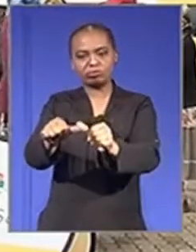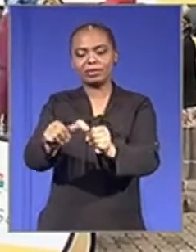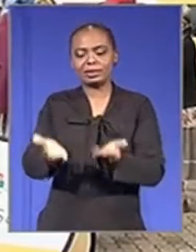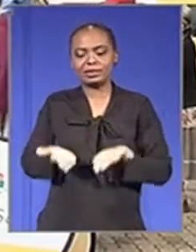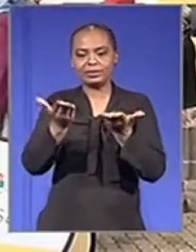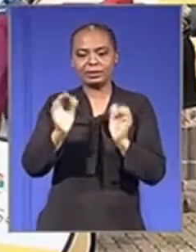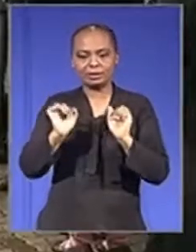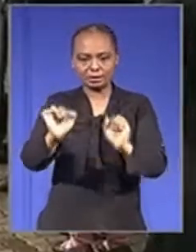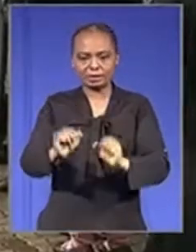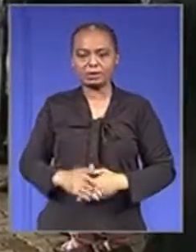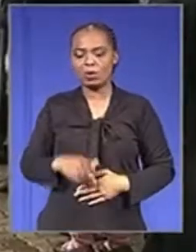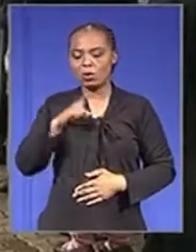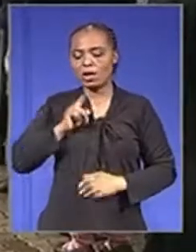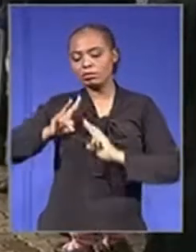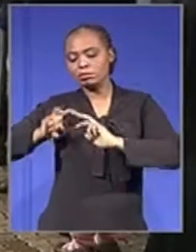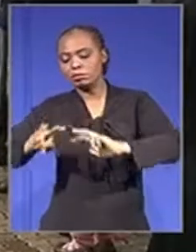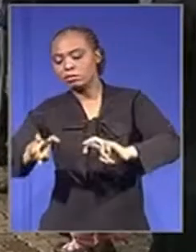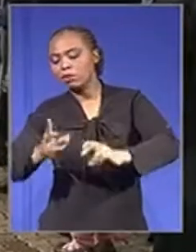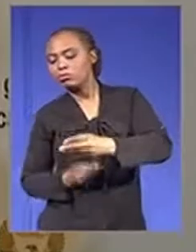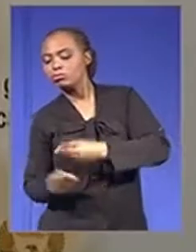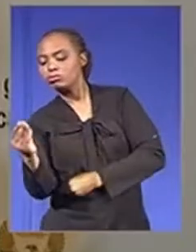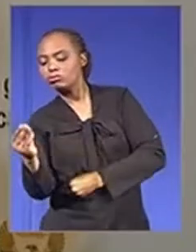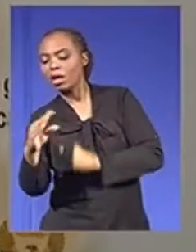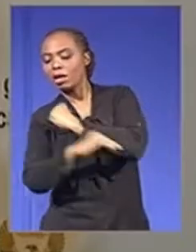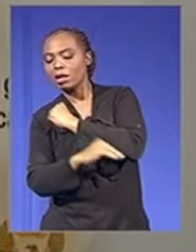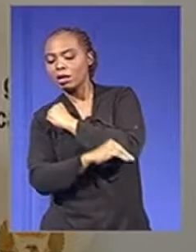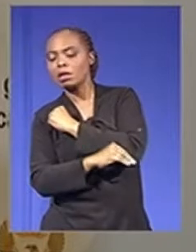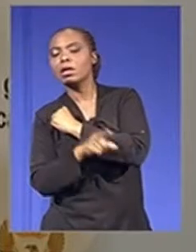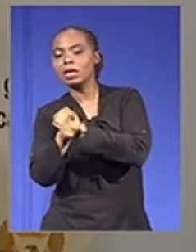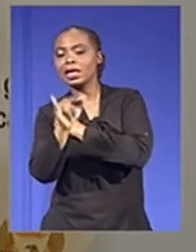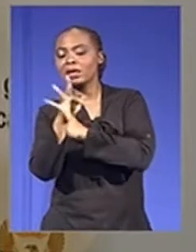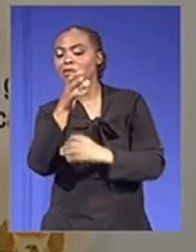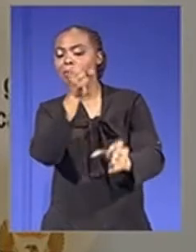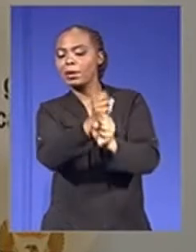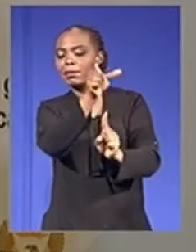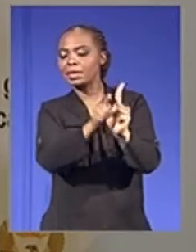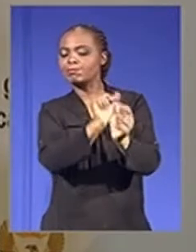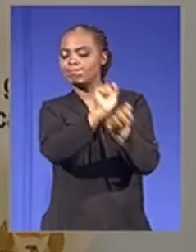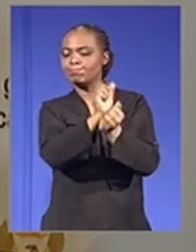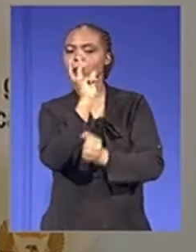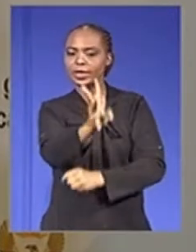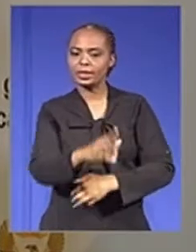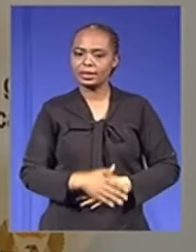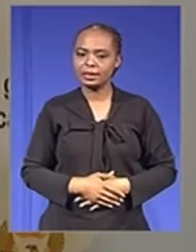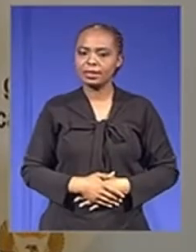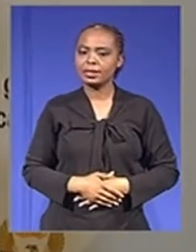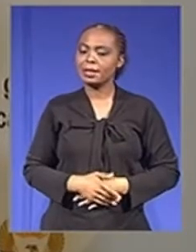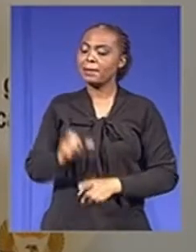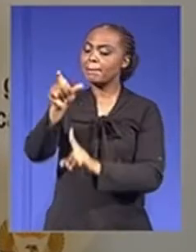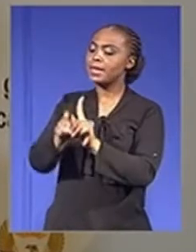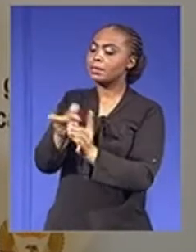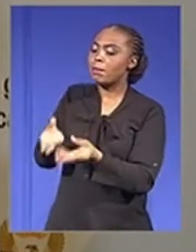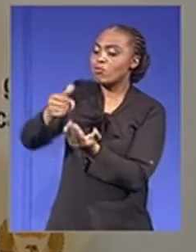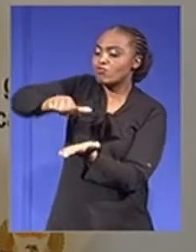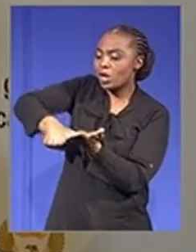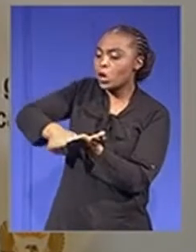ka ga bogodu ba madi a dikotlo di tle go tshwarwa. Why are people getting those grants? Are they really duly South Africans? And we've